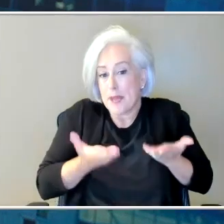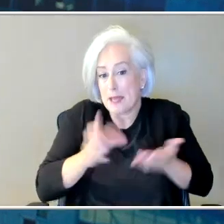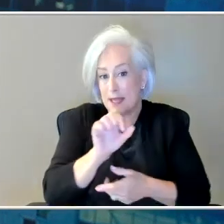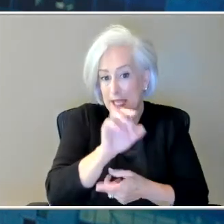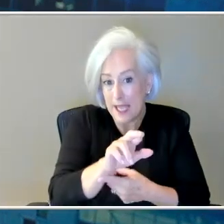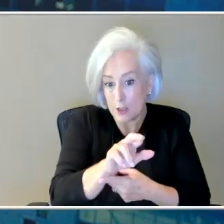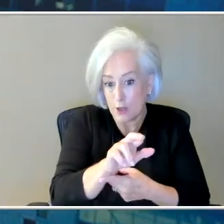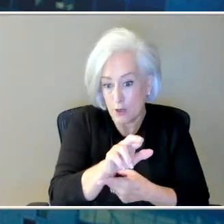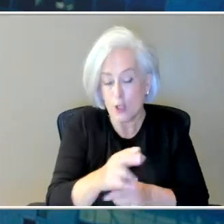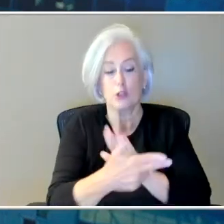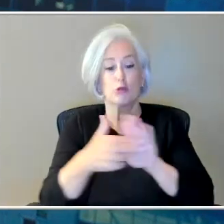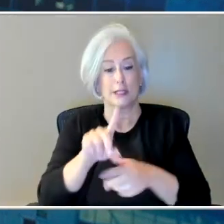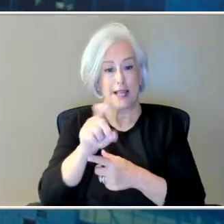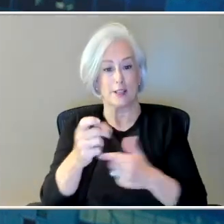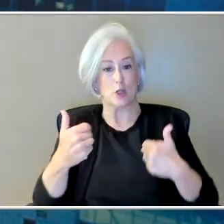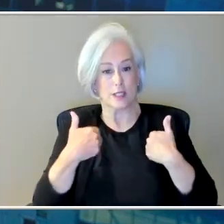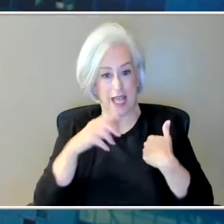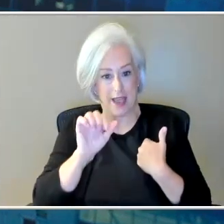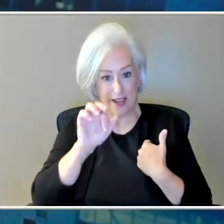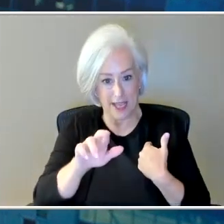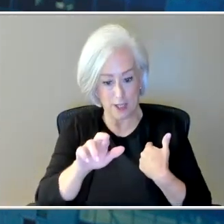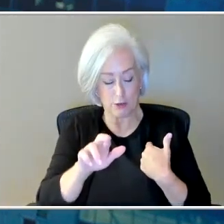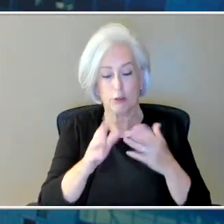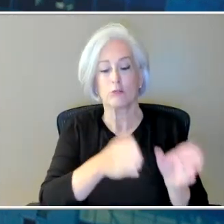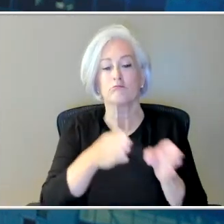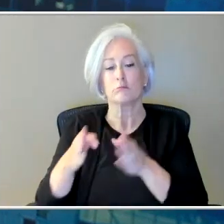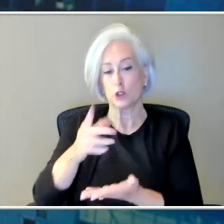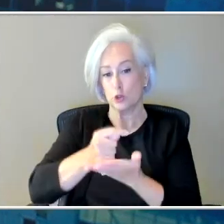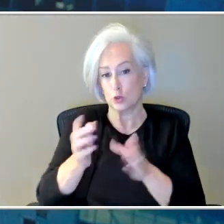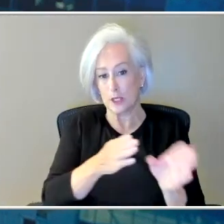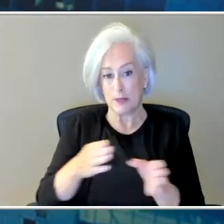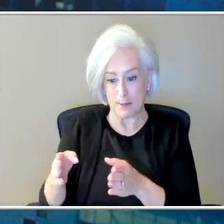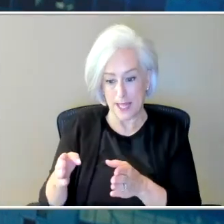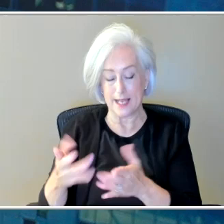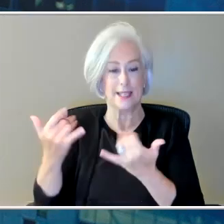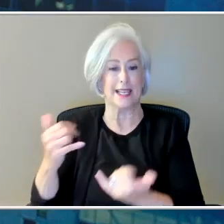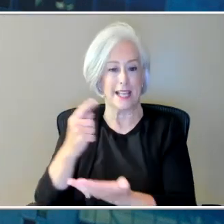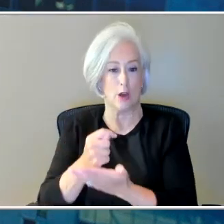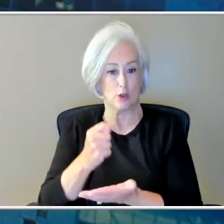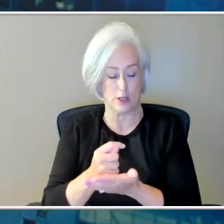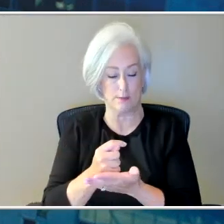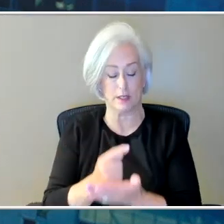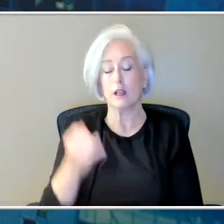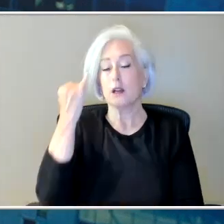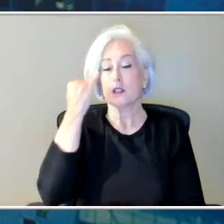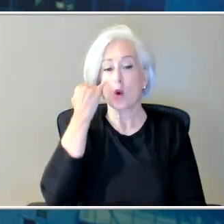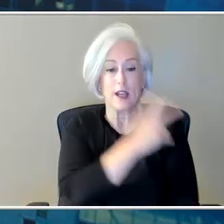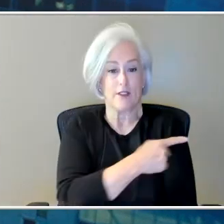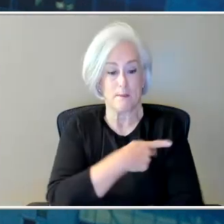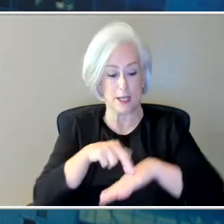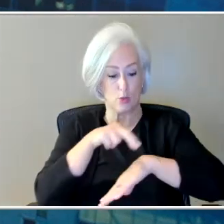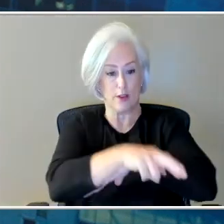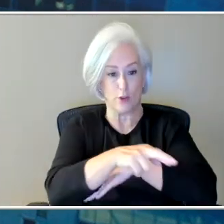plan and now I'm starting on my treatment. And so what that looks like is when a patient is referred to the University of Kansas